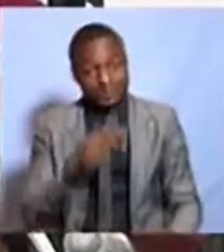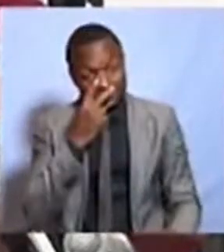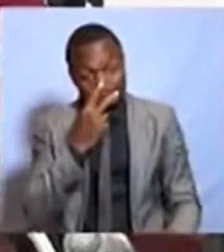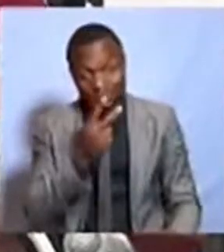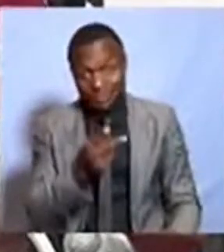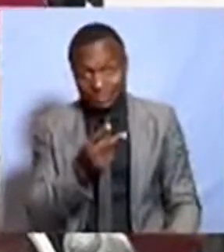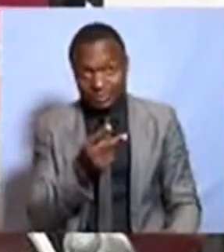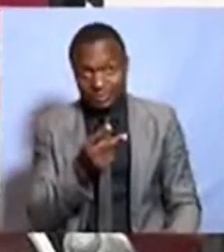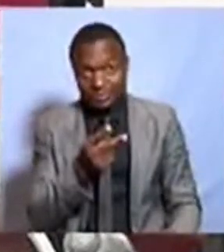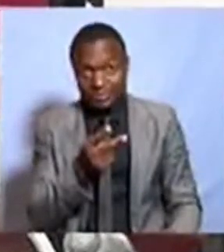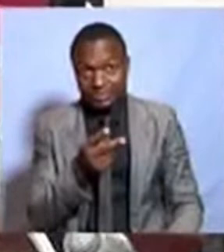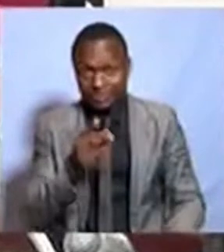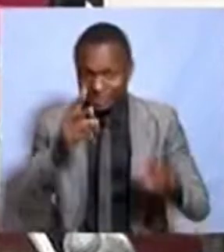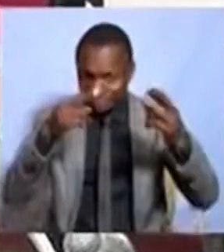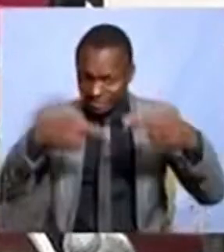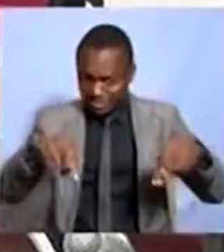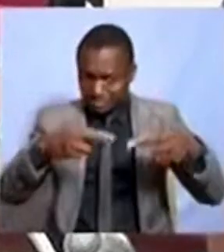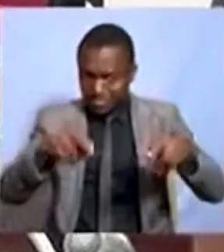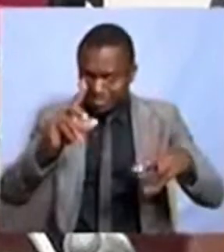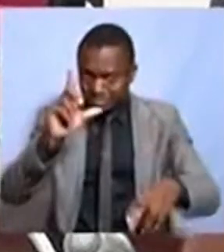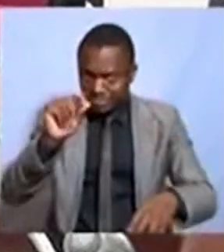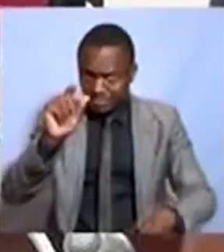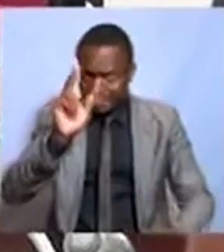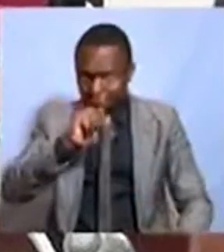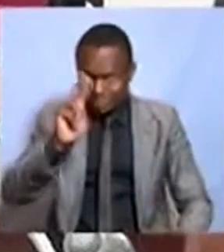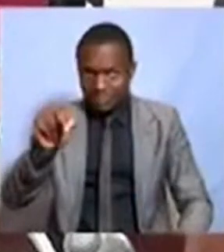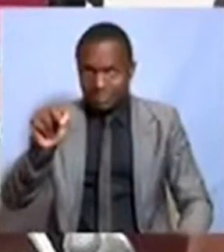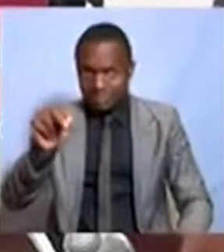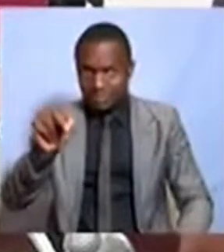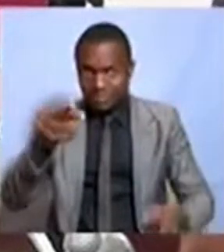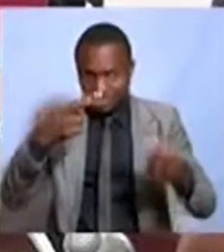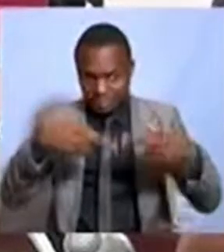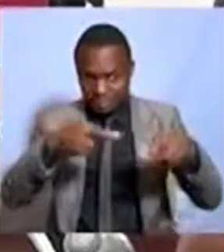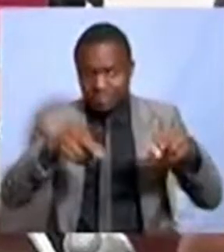recent survey for the 2022 poverty assessment conducted by